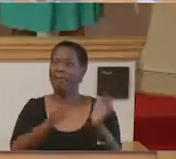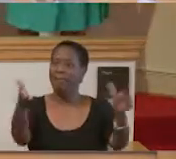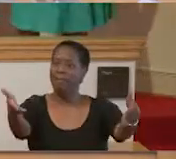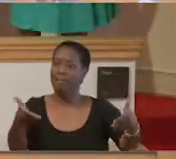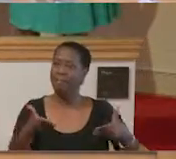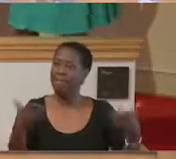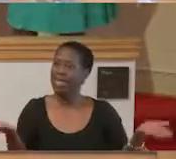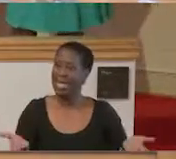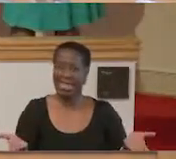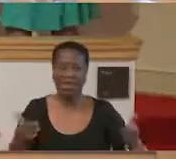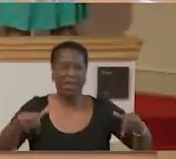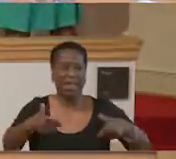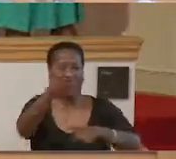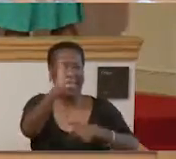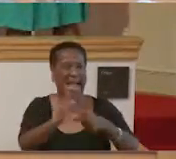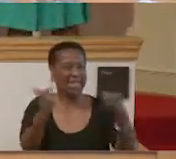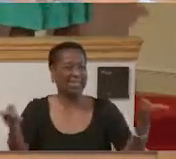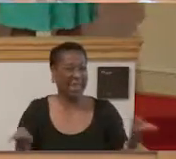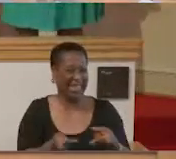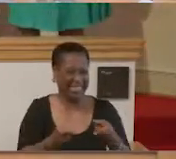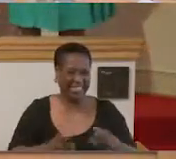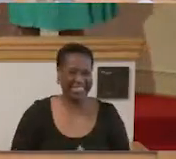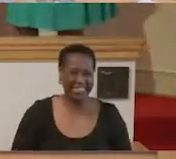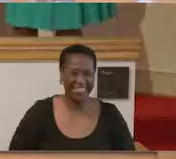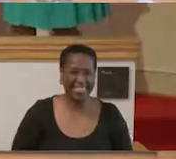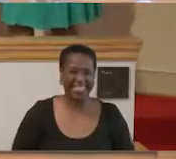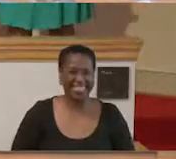God's sanctuary.